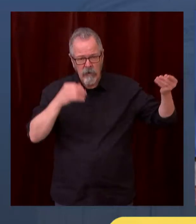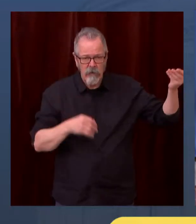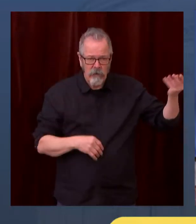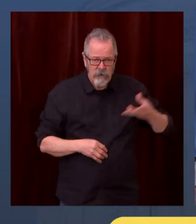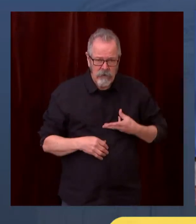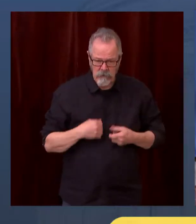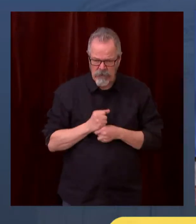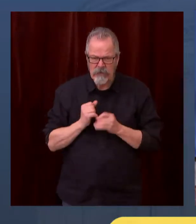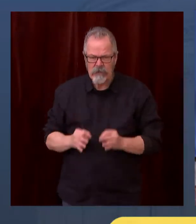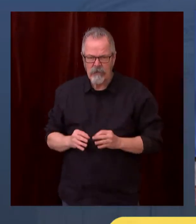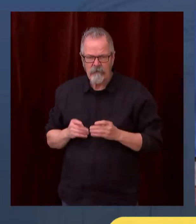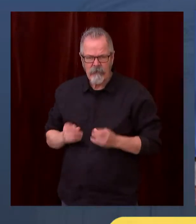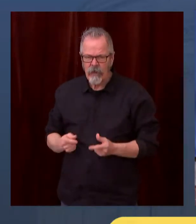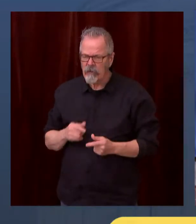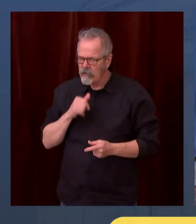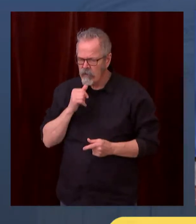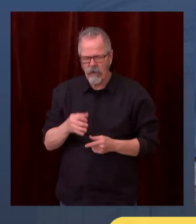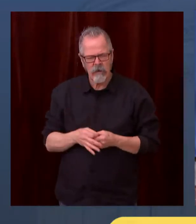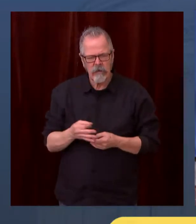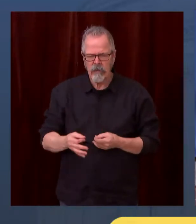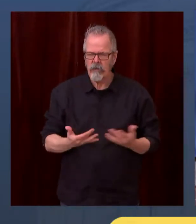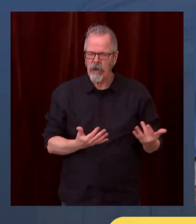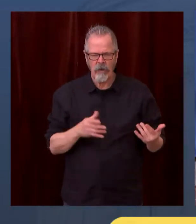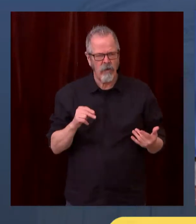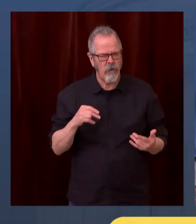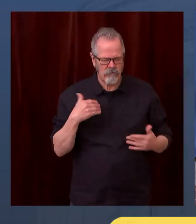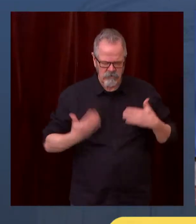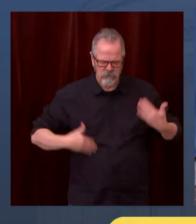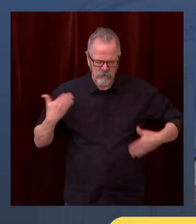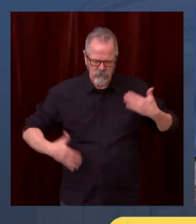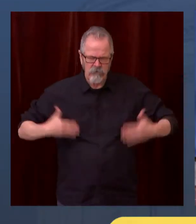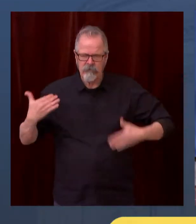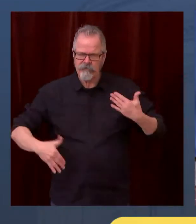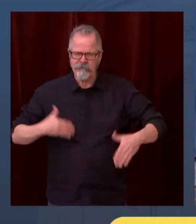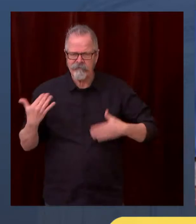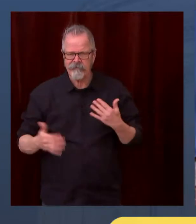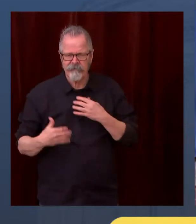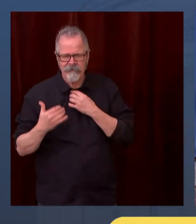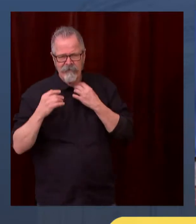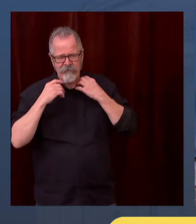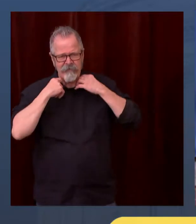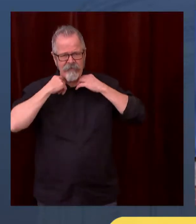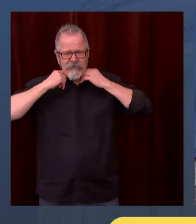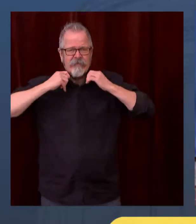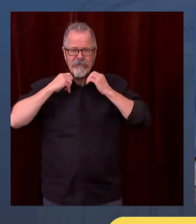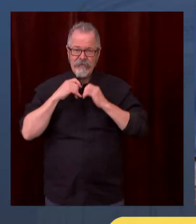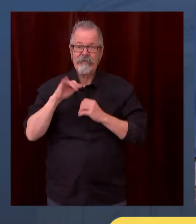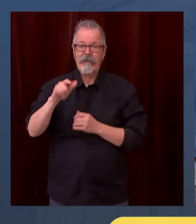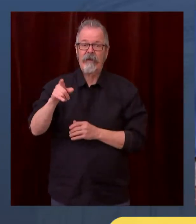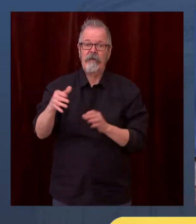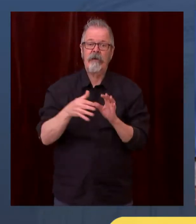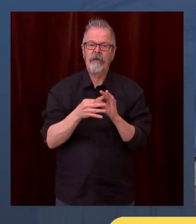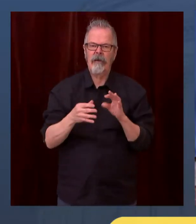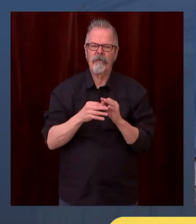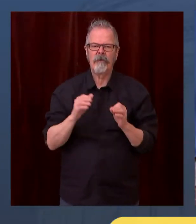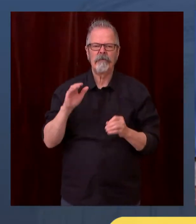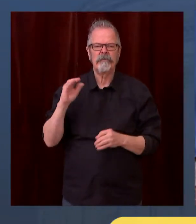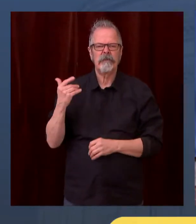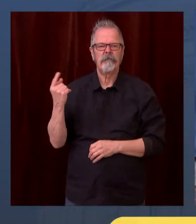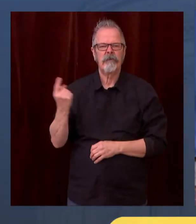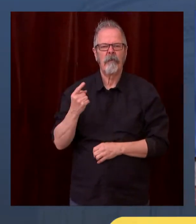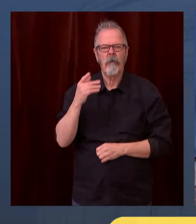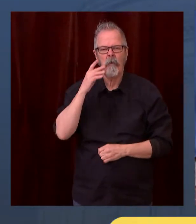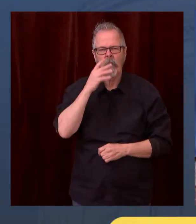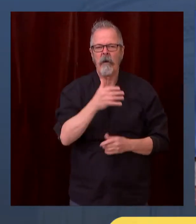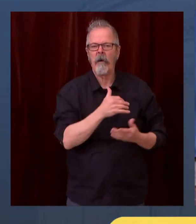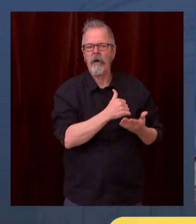decisions on the reallocation. And the thing you're talking about sounds like something would be useful, and it's